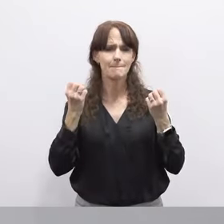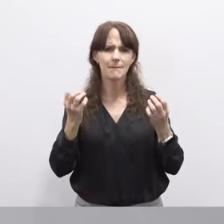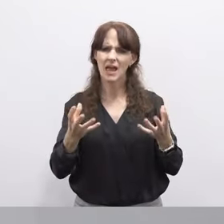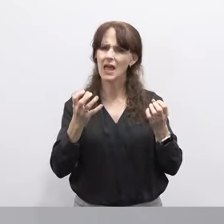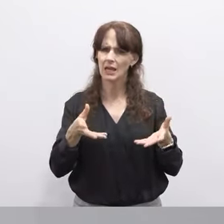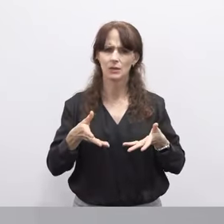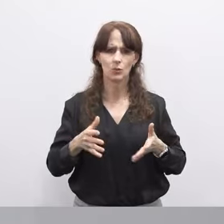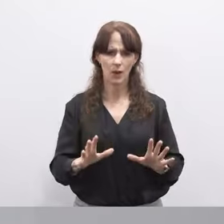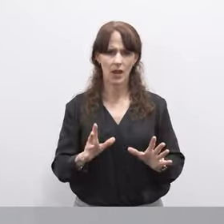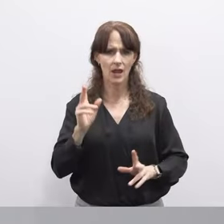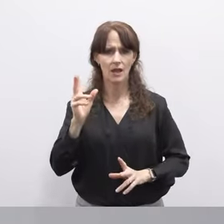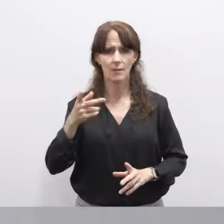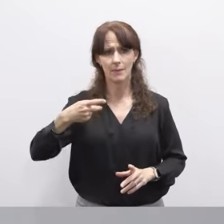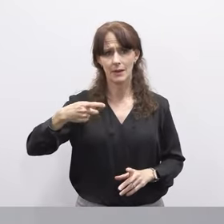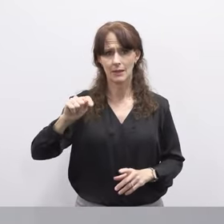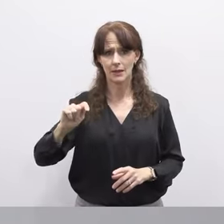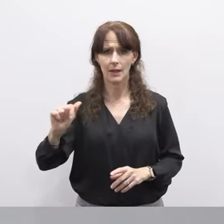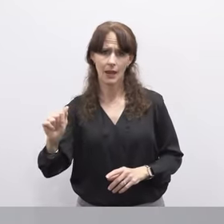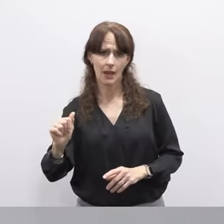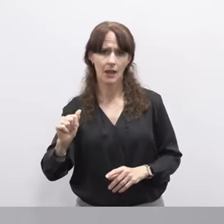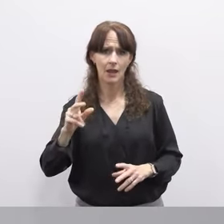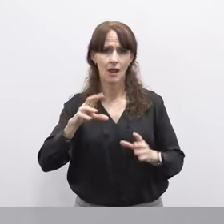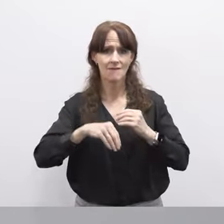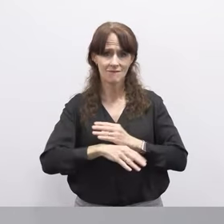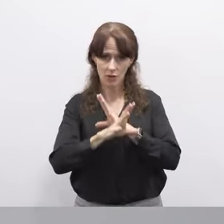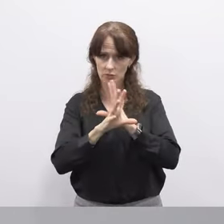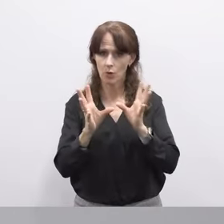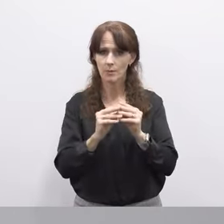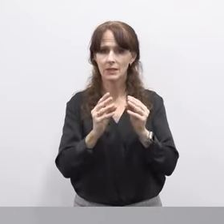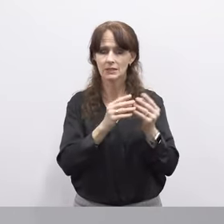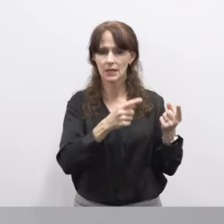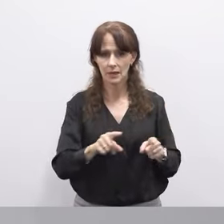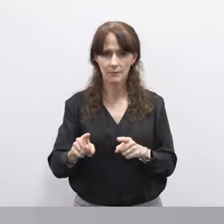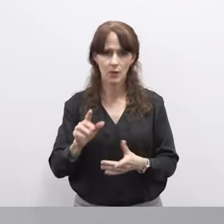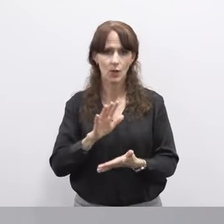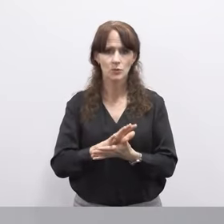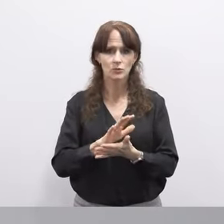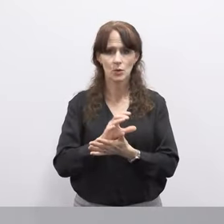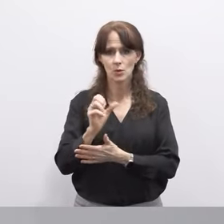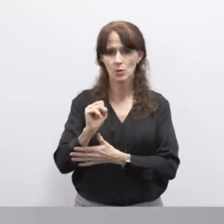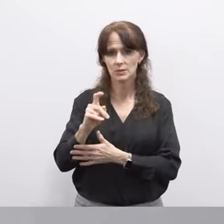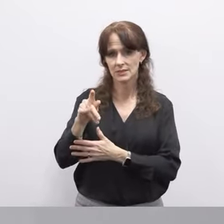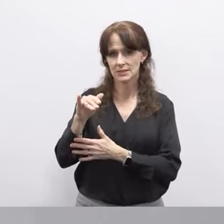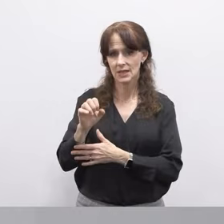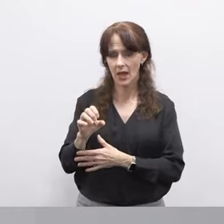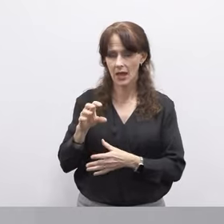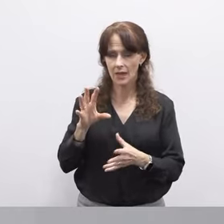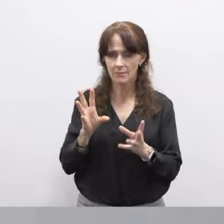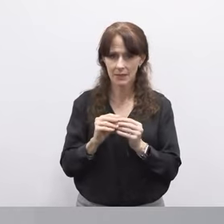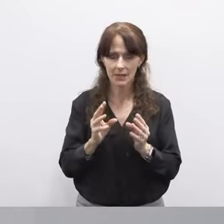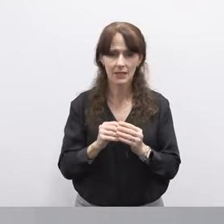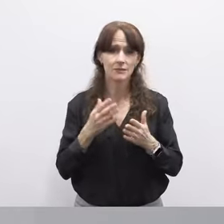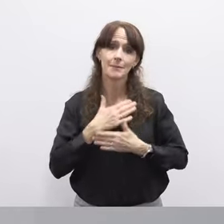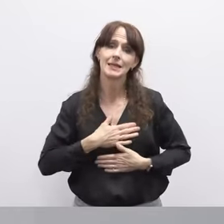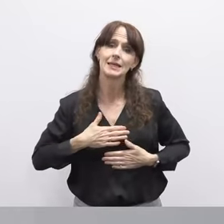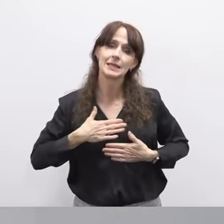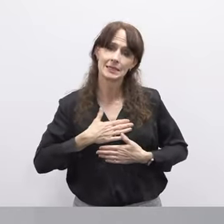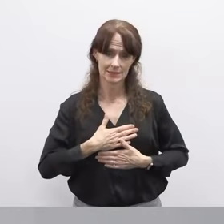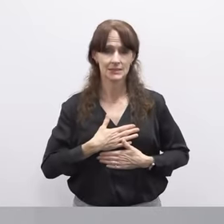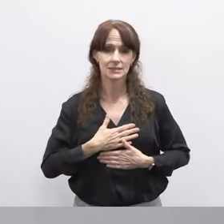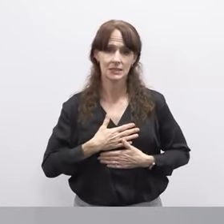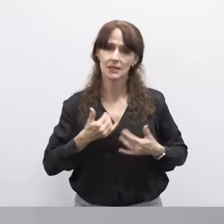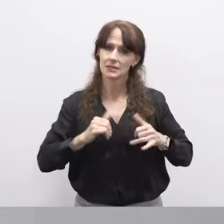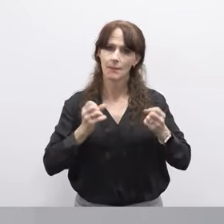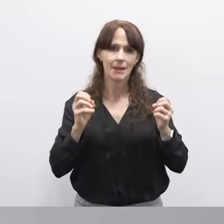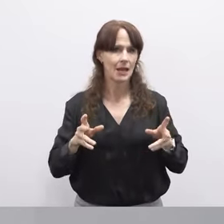many ways. PTA virtual meetings are still going on. School site council meetings are still going on. So please, there are